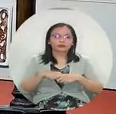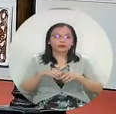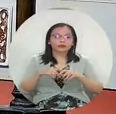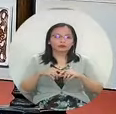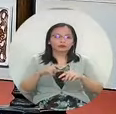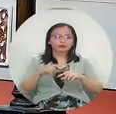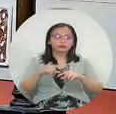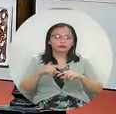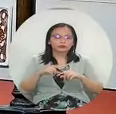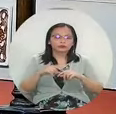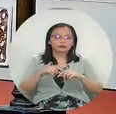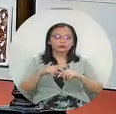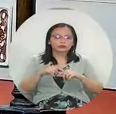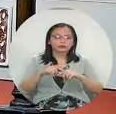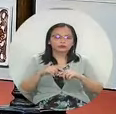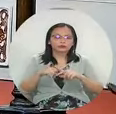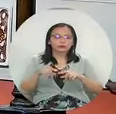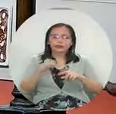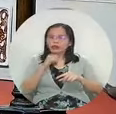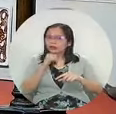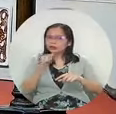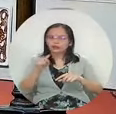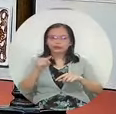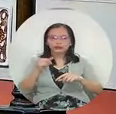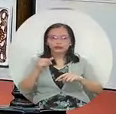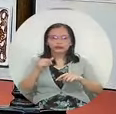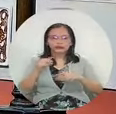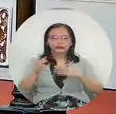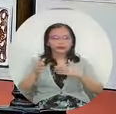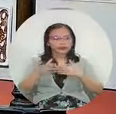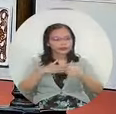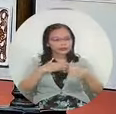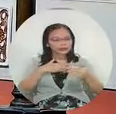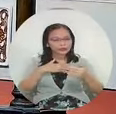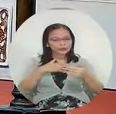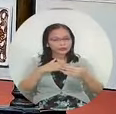people. They will pick up something that is wrong with you.